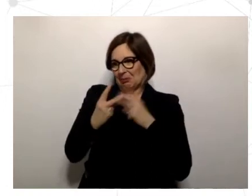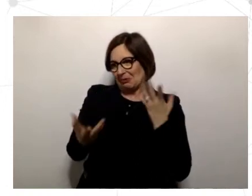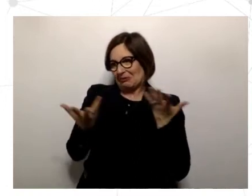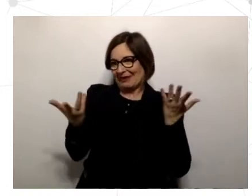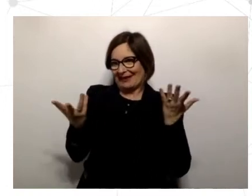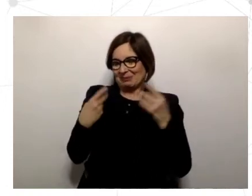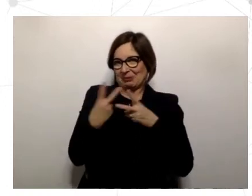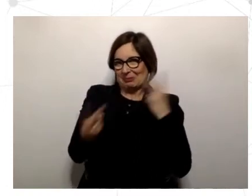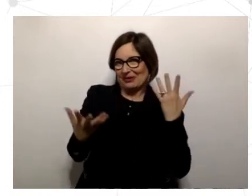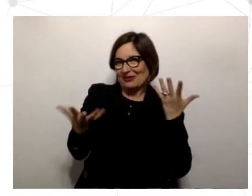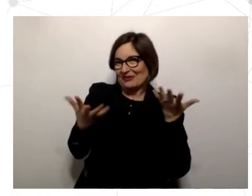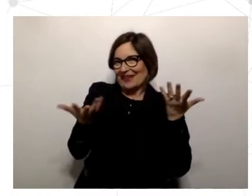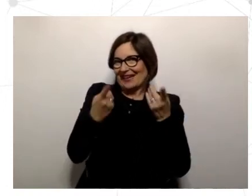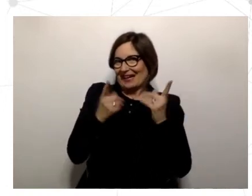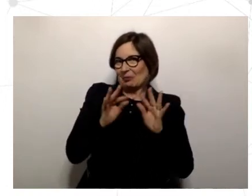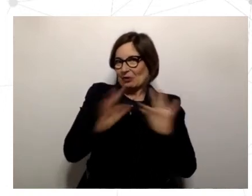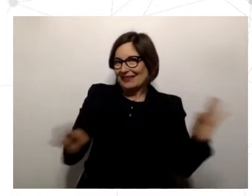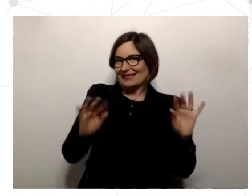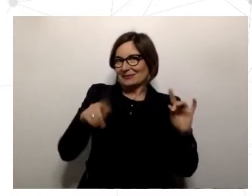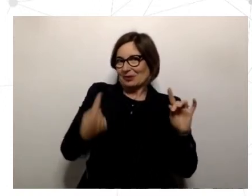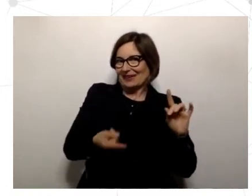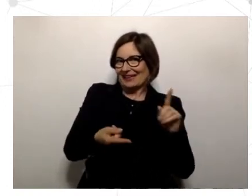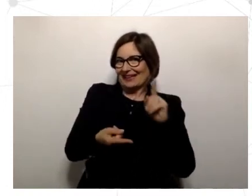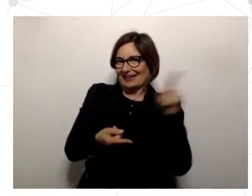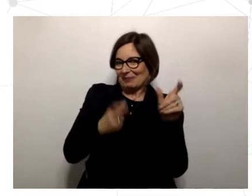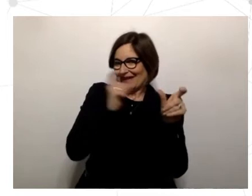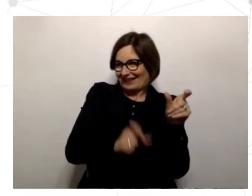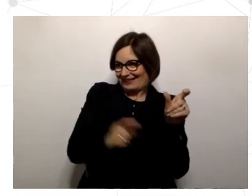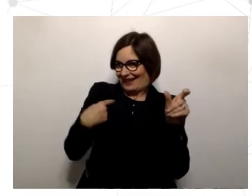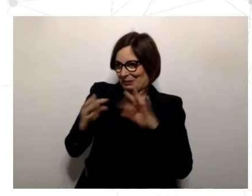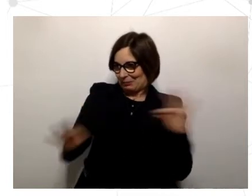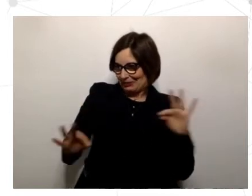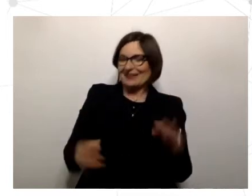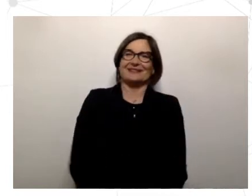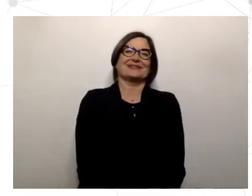non ci proviamo a rendere pronto il prodotto per l'Italia?